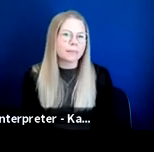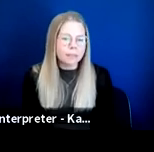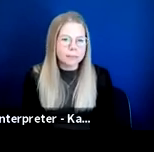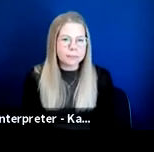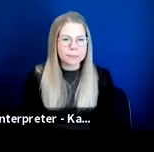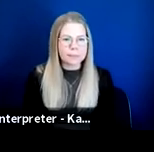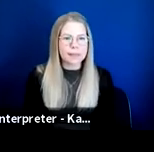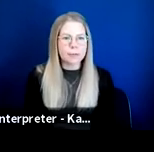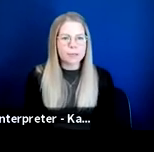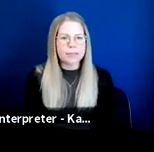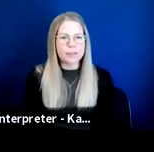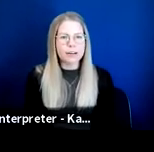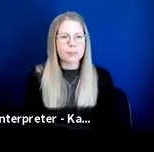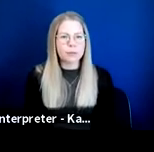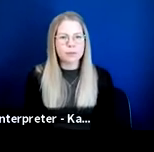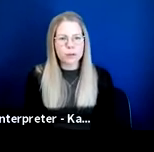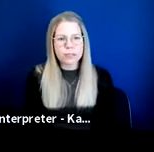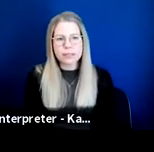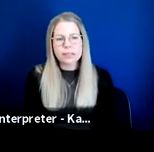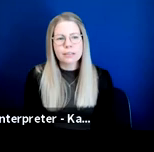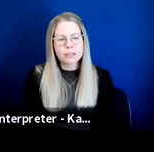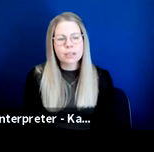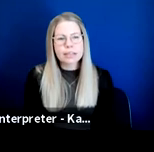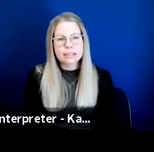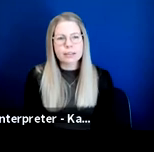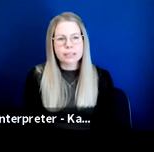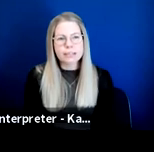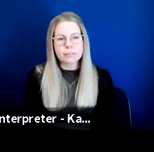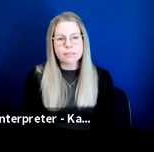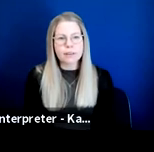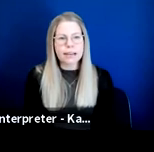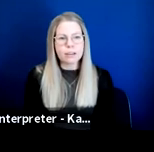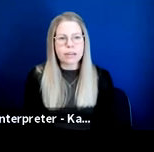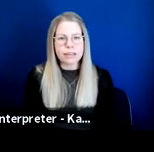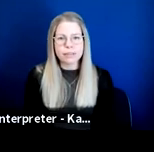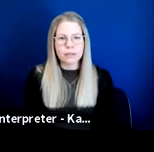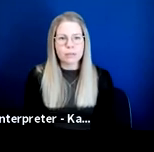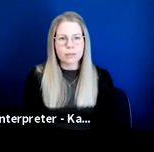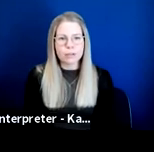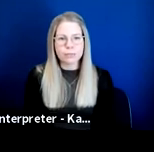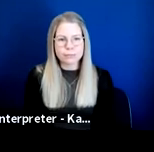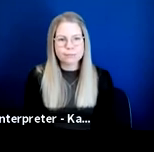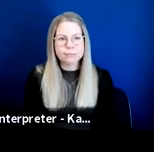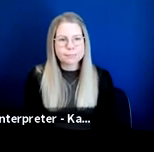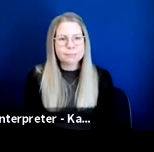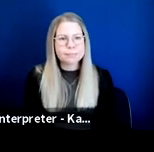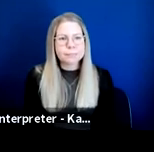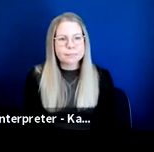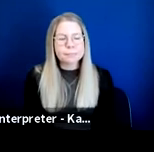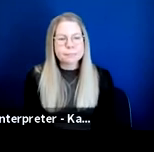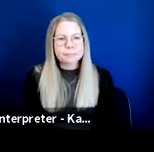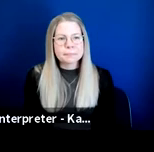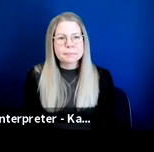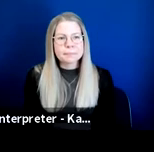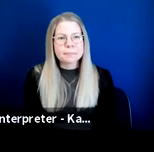income level, which means that you're unable to afford certain things, there is some financial aid that's available to you.